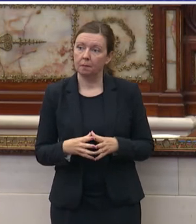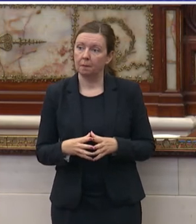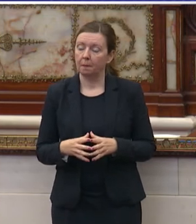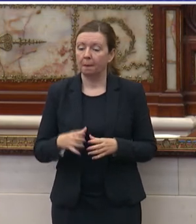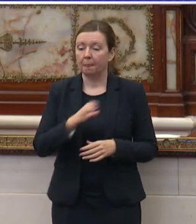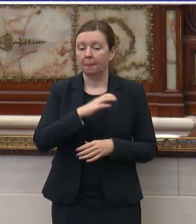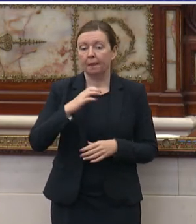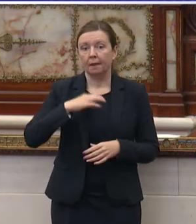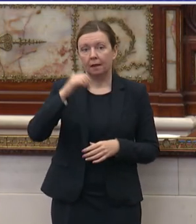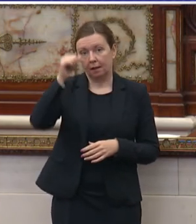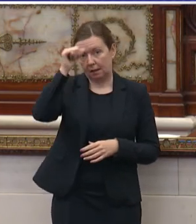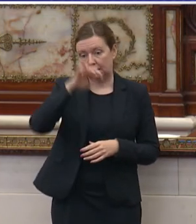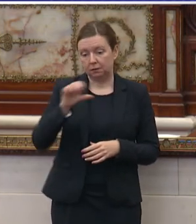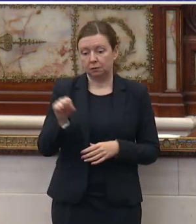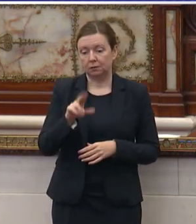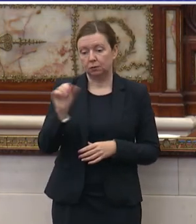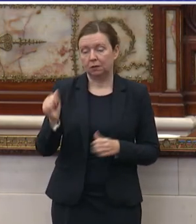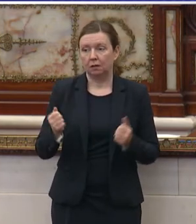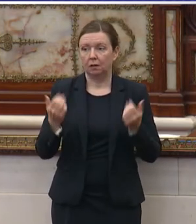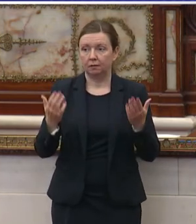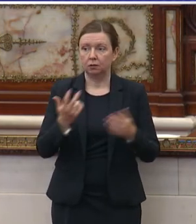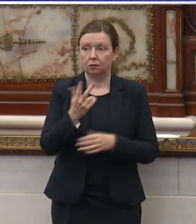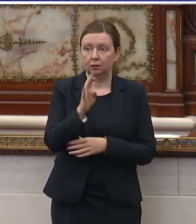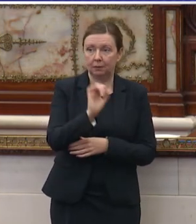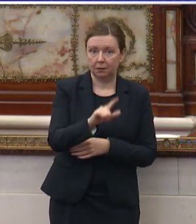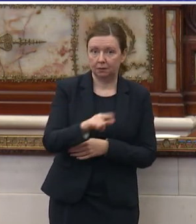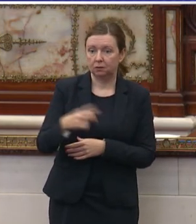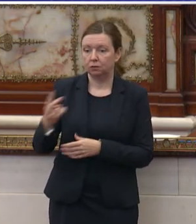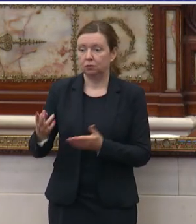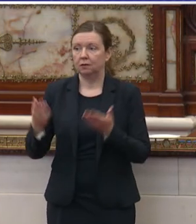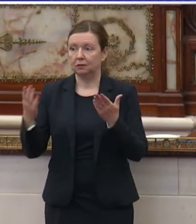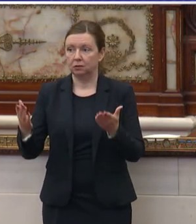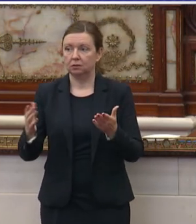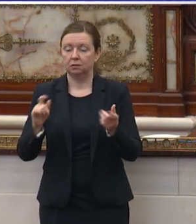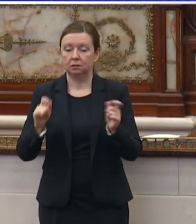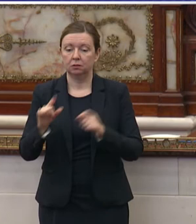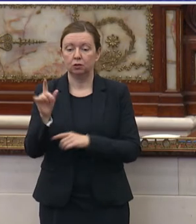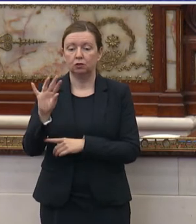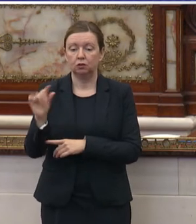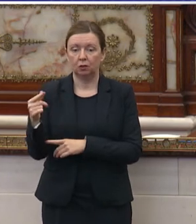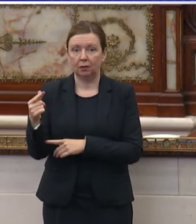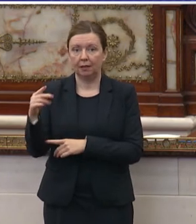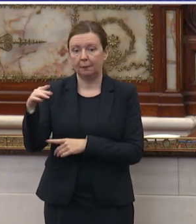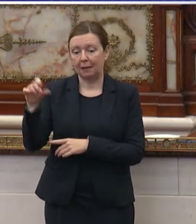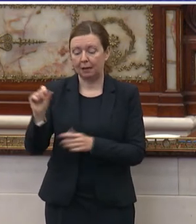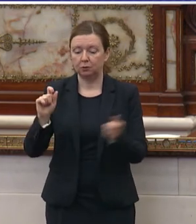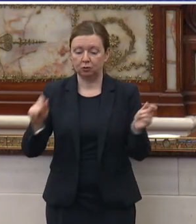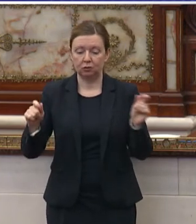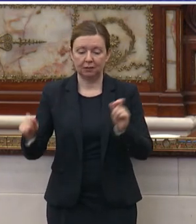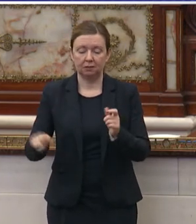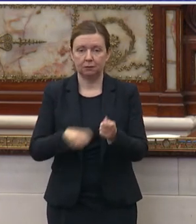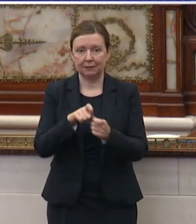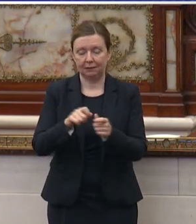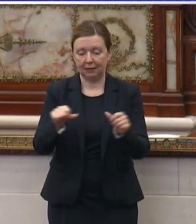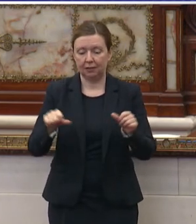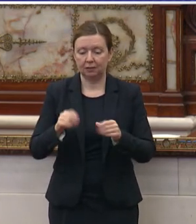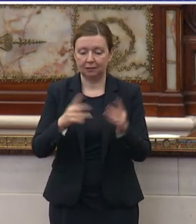Councilman Squilla offers three bills and two resolutions entitled an ordinance to amend the Philadelphia zoning maps by changing the zoning designations of certain areas of land